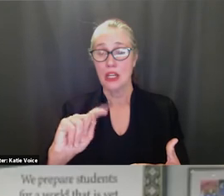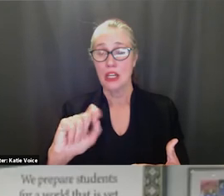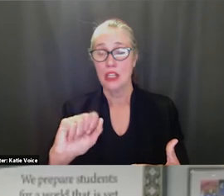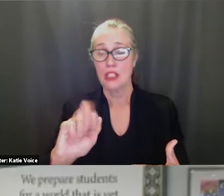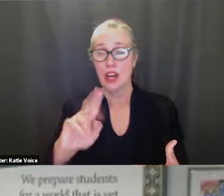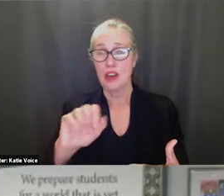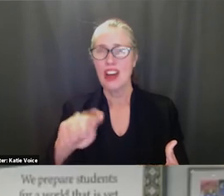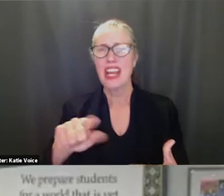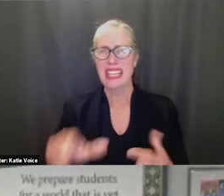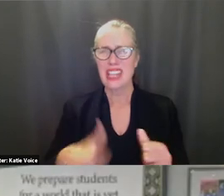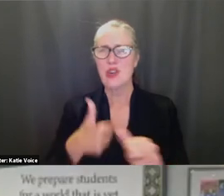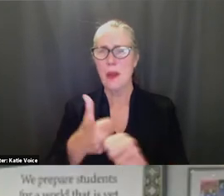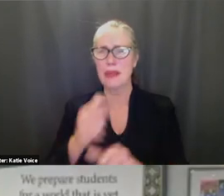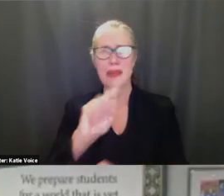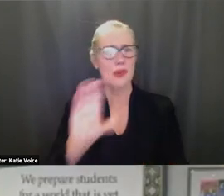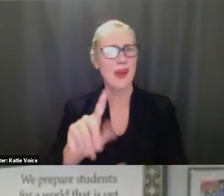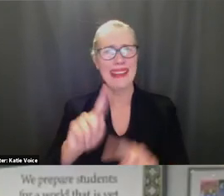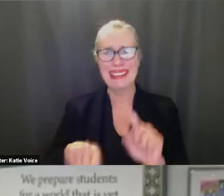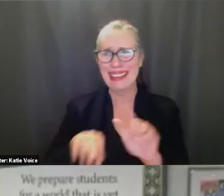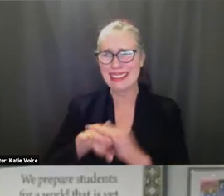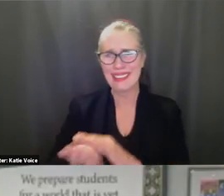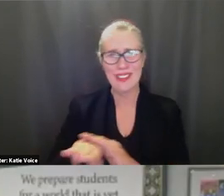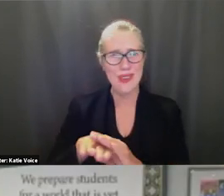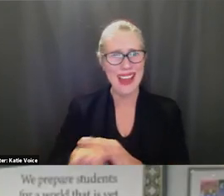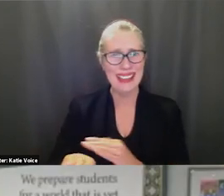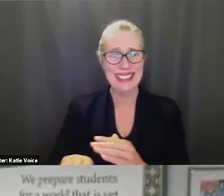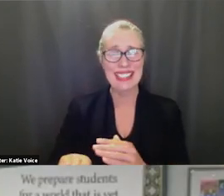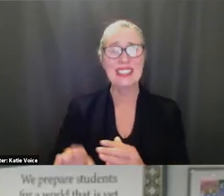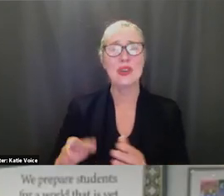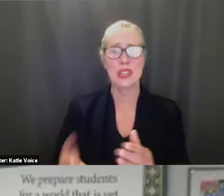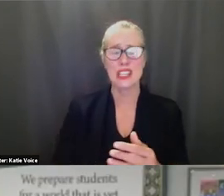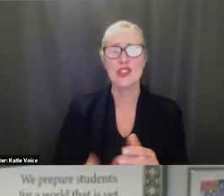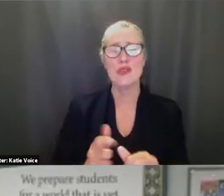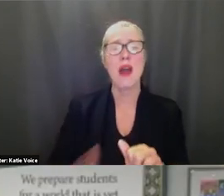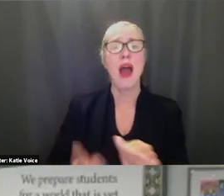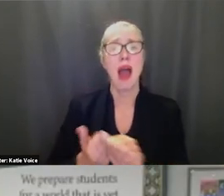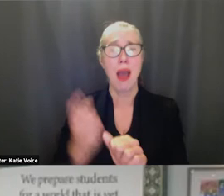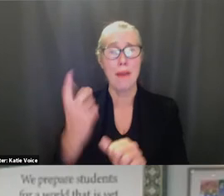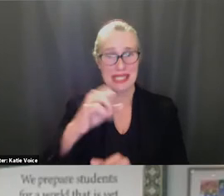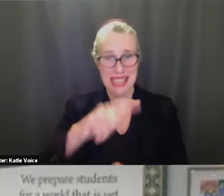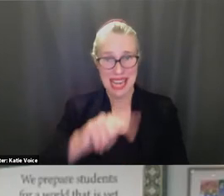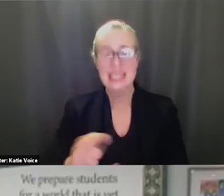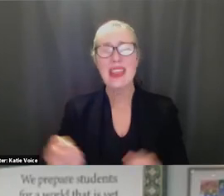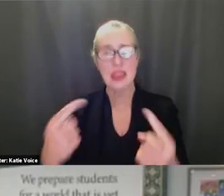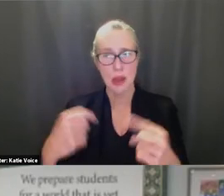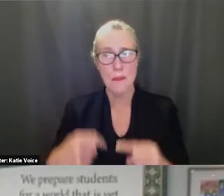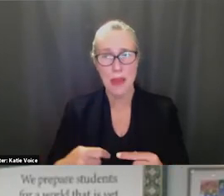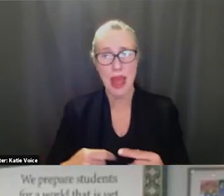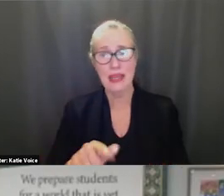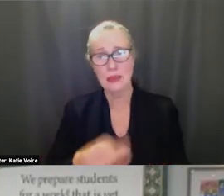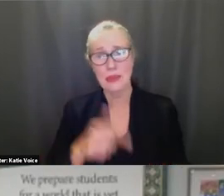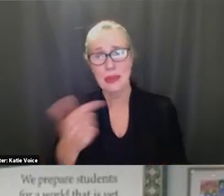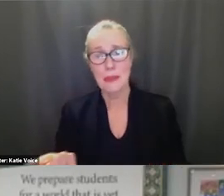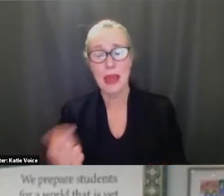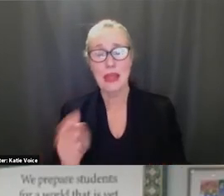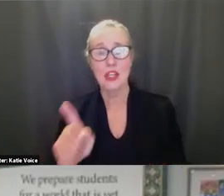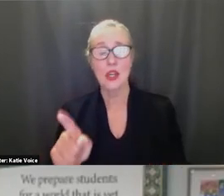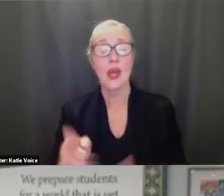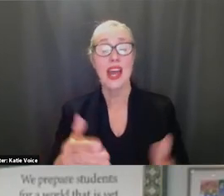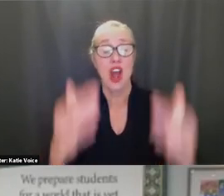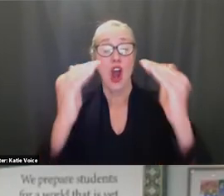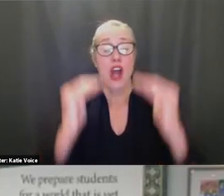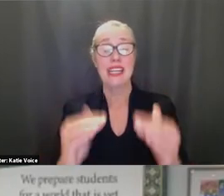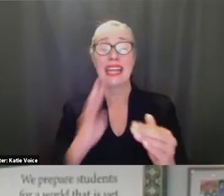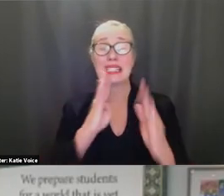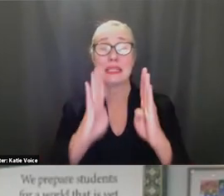speak i'm not able to give you access and come back i'll get back to you um our next speaker is